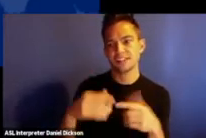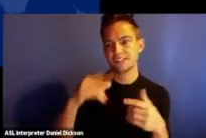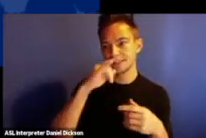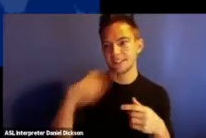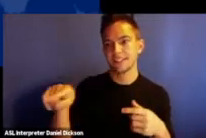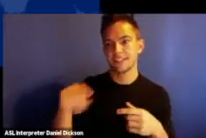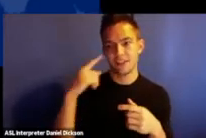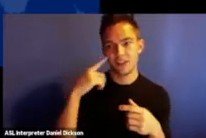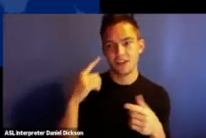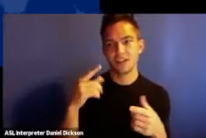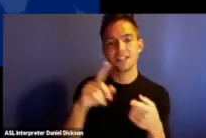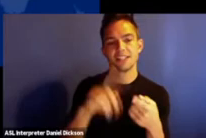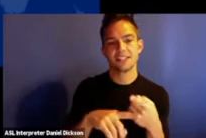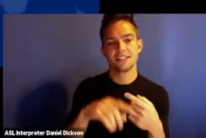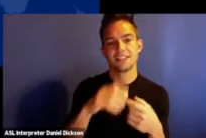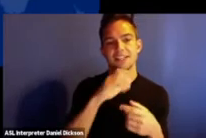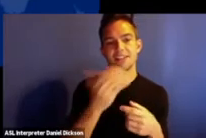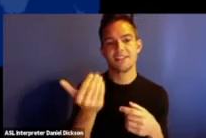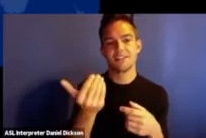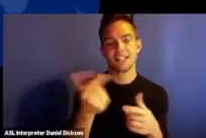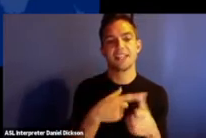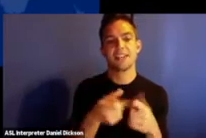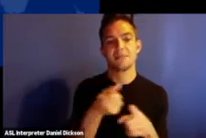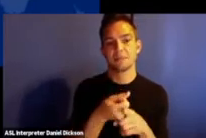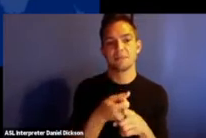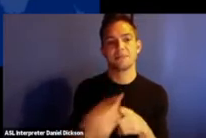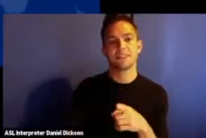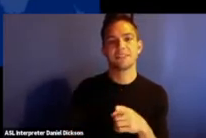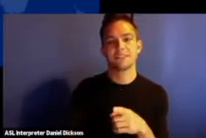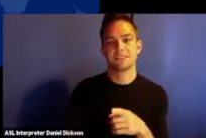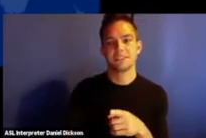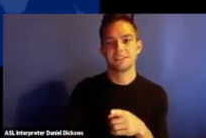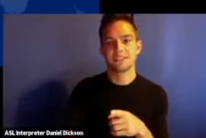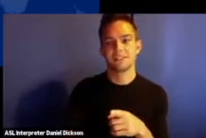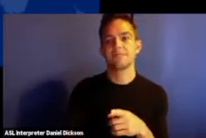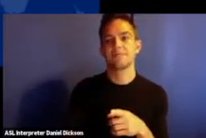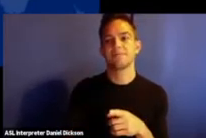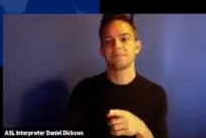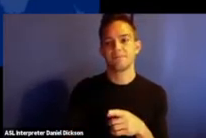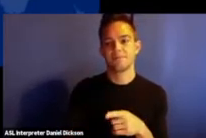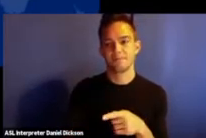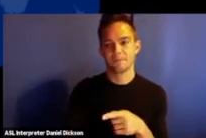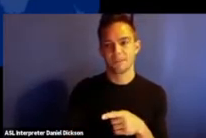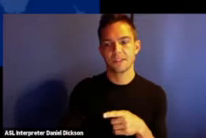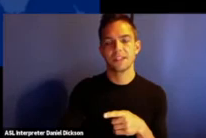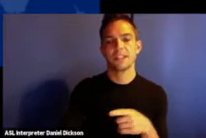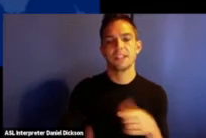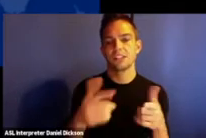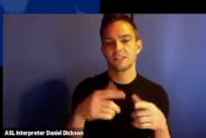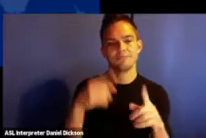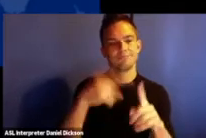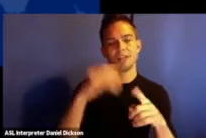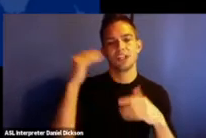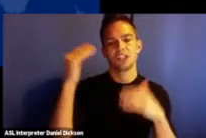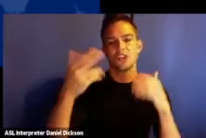friends up until about 15. And it comes to be the true factor of puberty, adulthood, and just kids being kids. So I